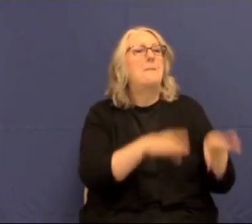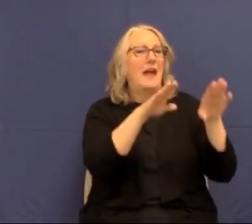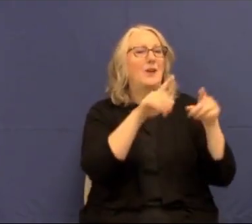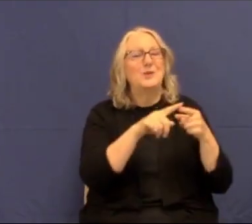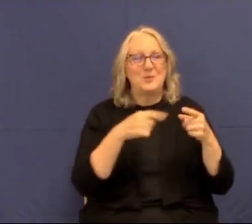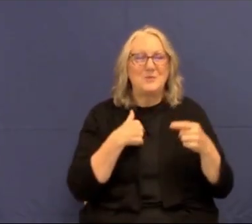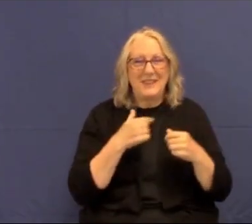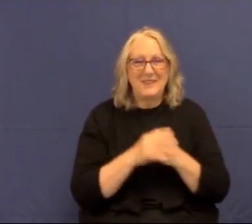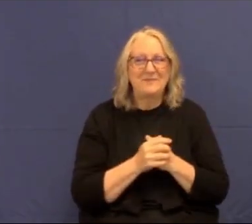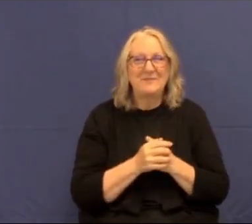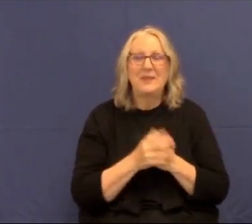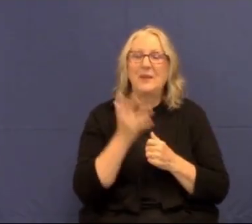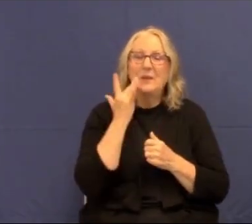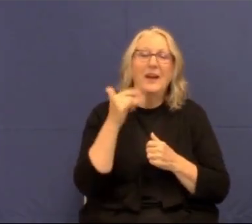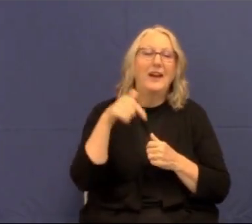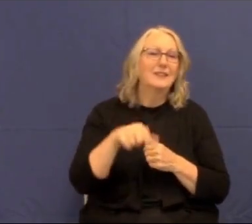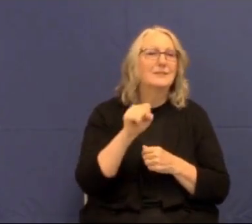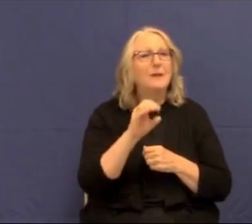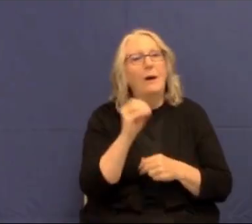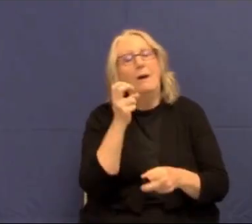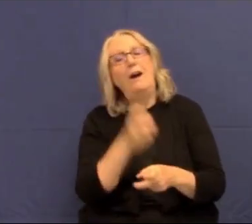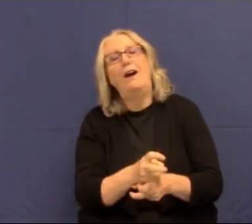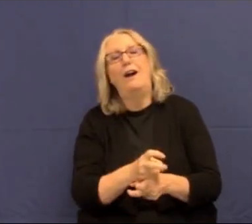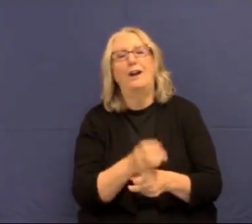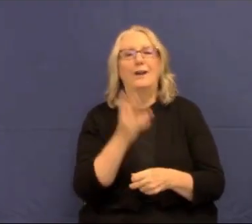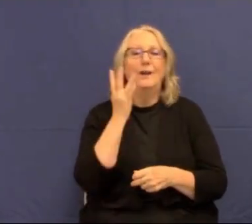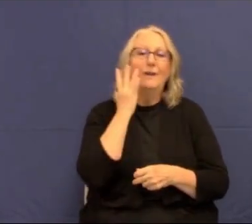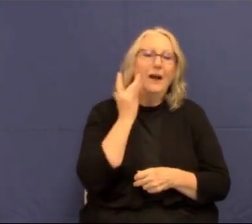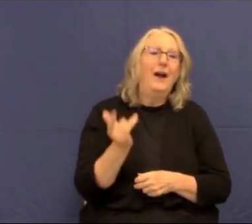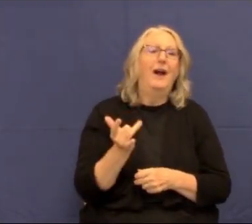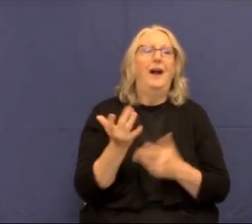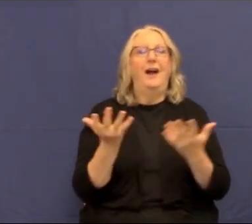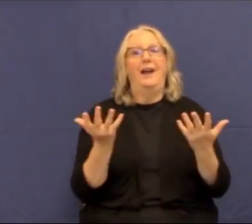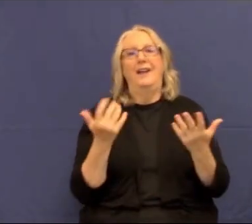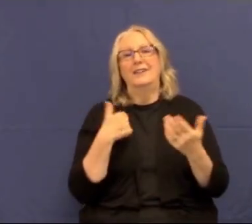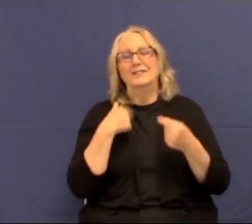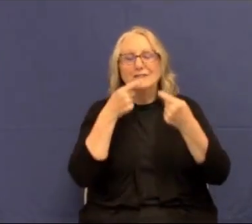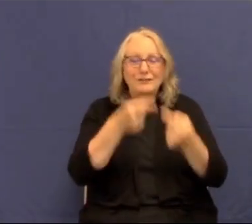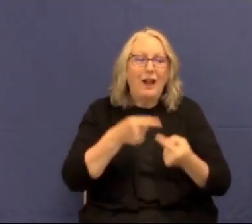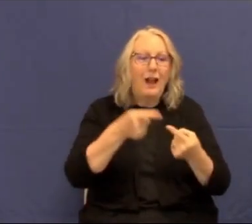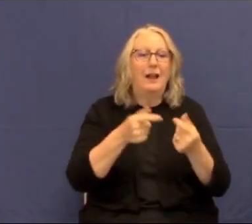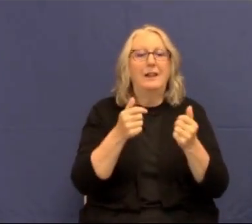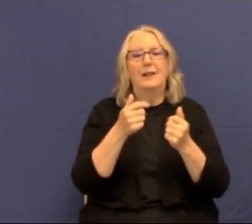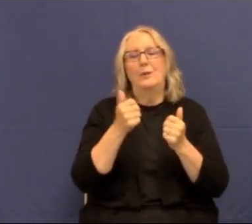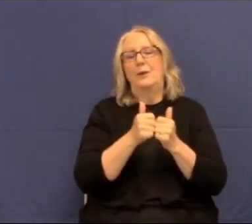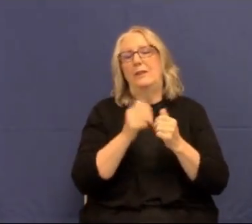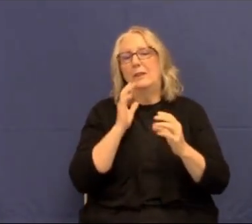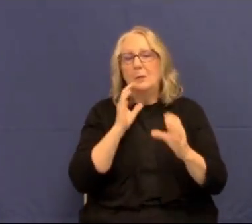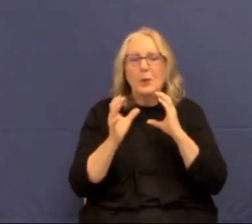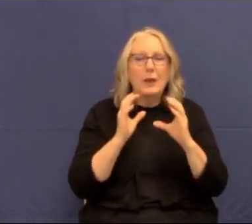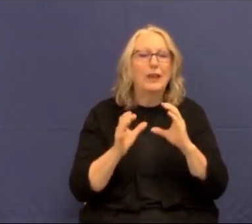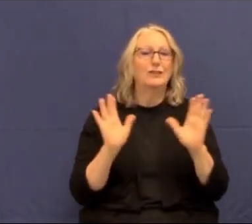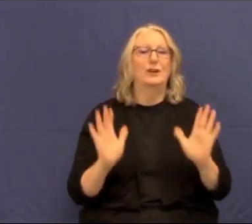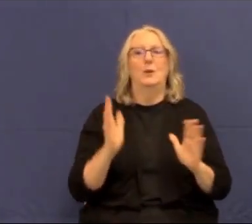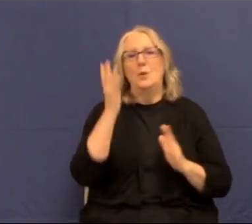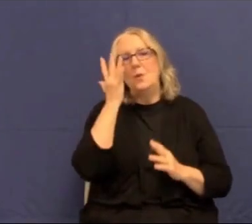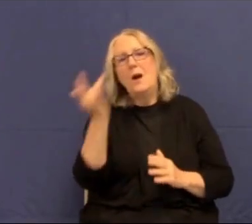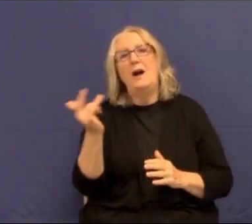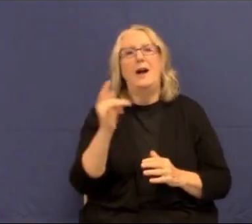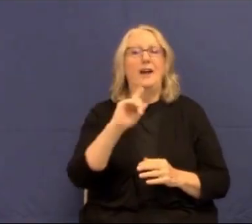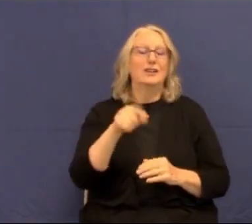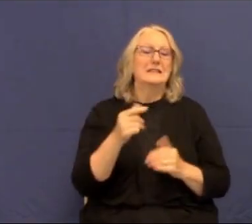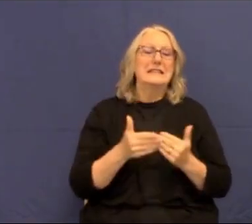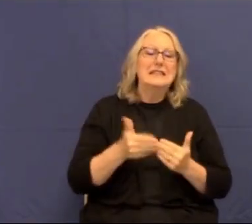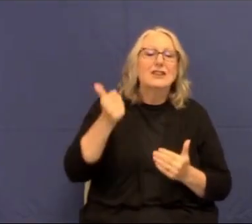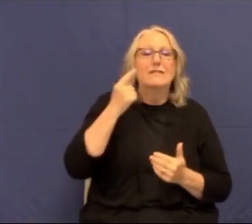me. Like why is this so hard? Like why why am I struggling so bad with like communication?